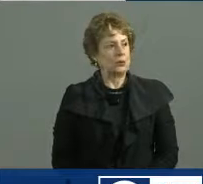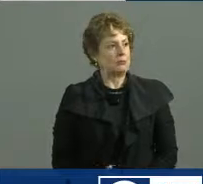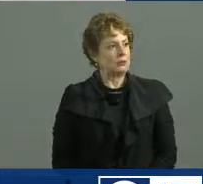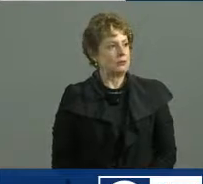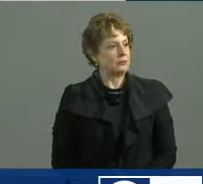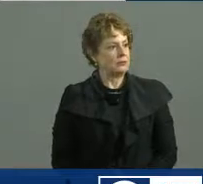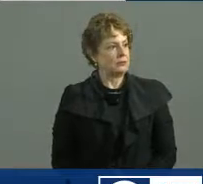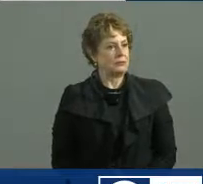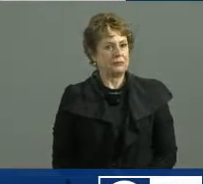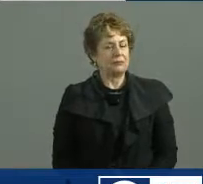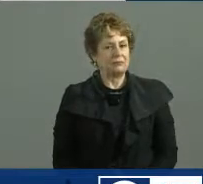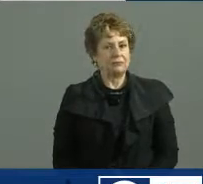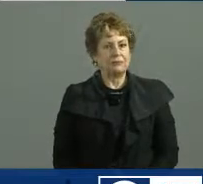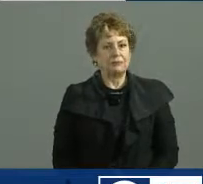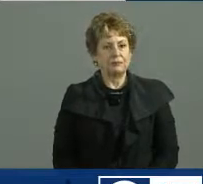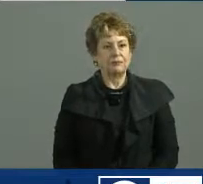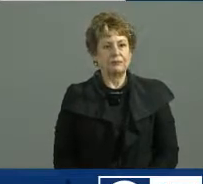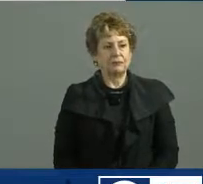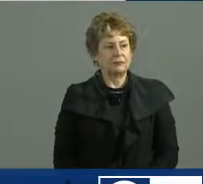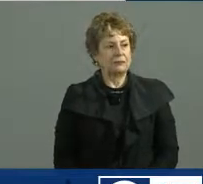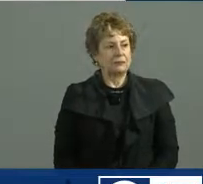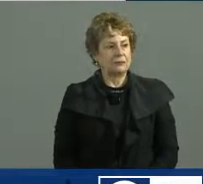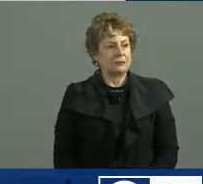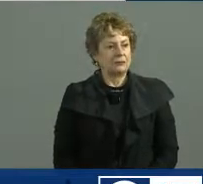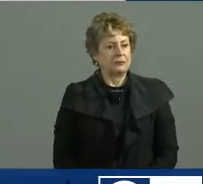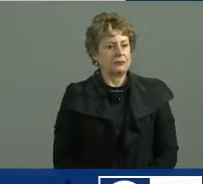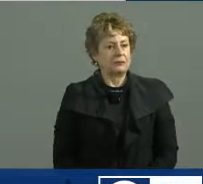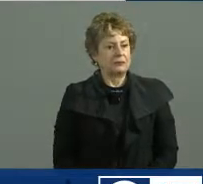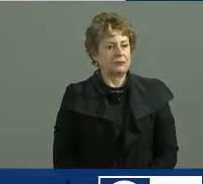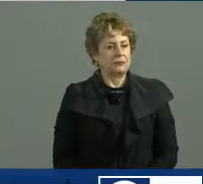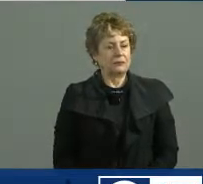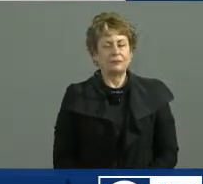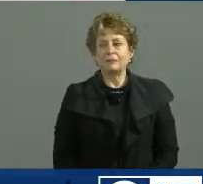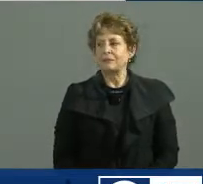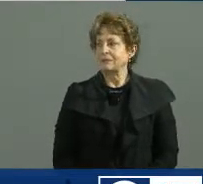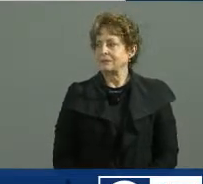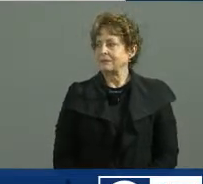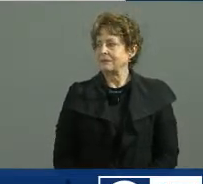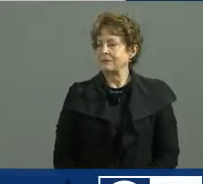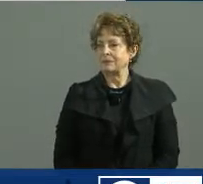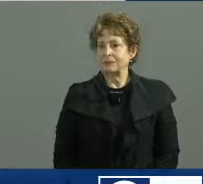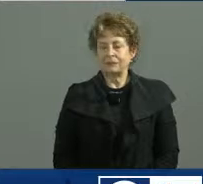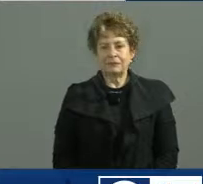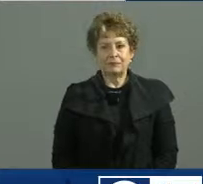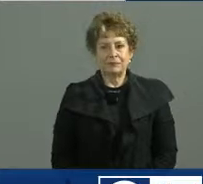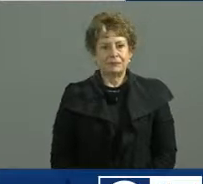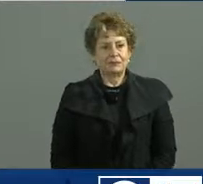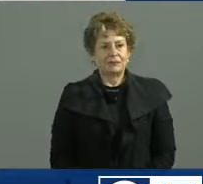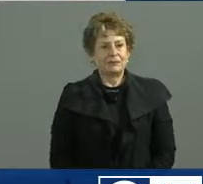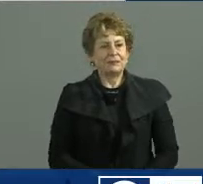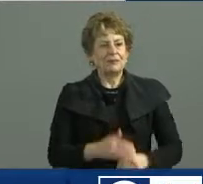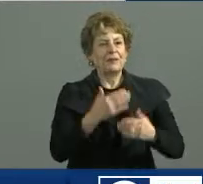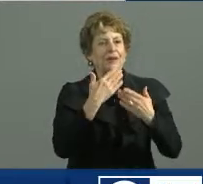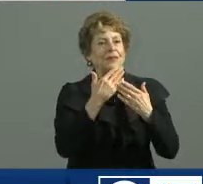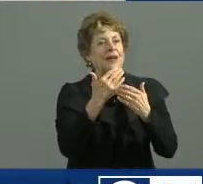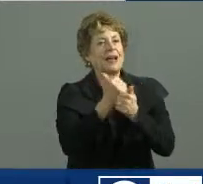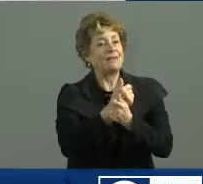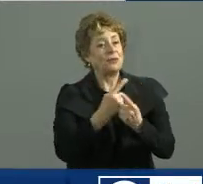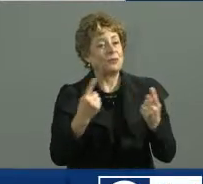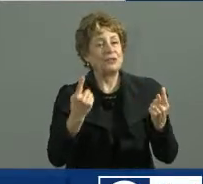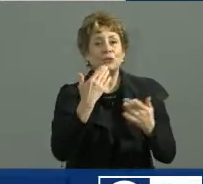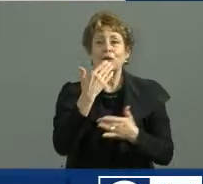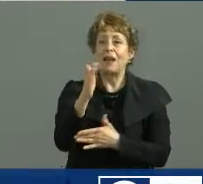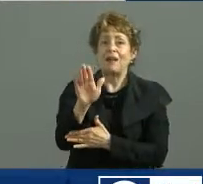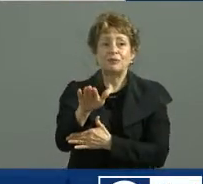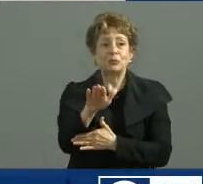You can? Okay. Sounds good. All right. Thank you, everyone. Good afternoon. Appreciate